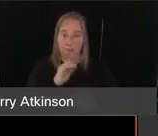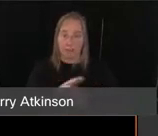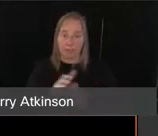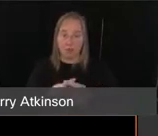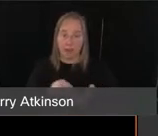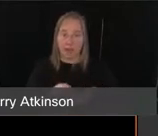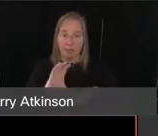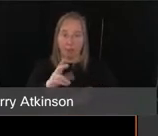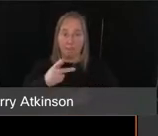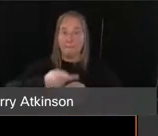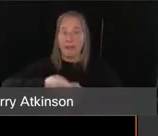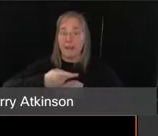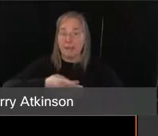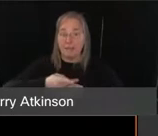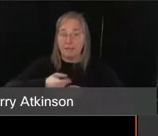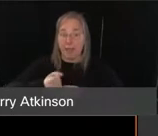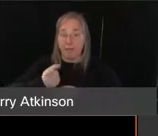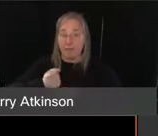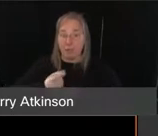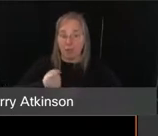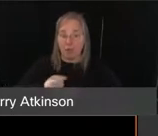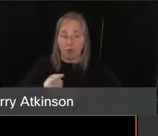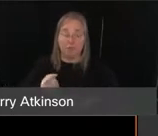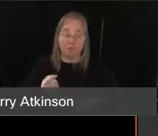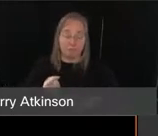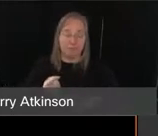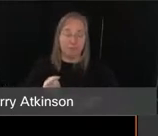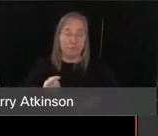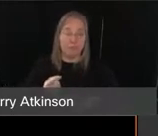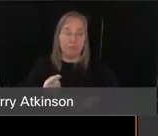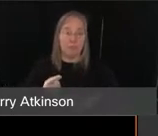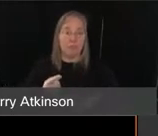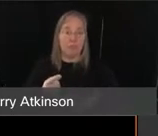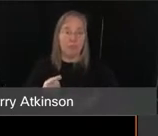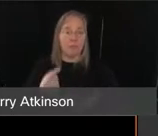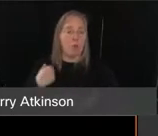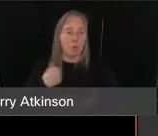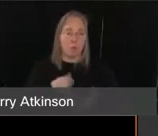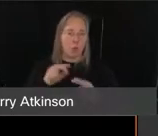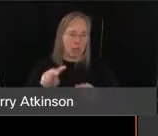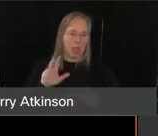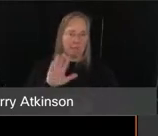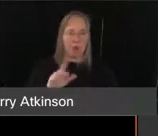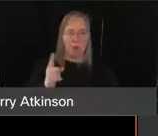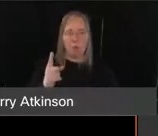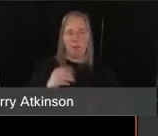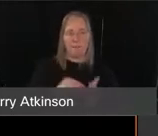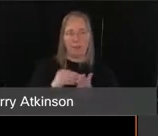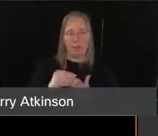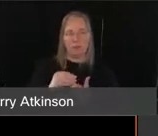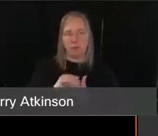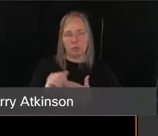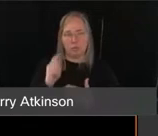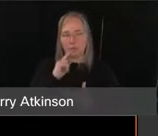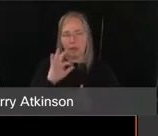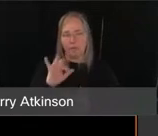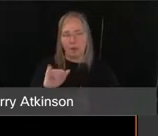capital maintenance every year. So we're looking at about $1 million for